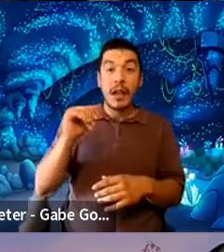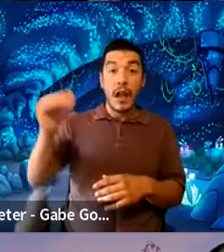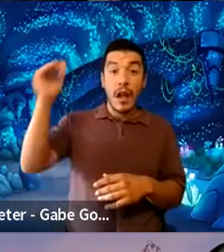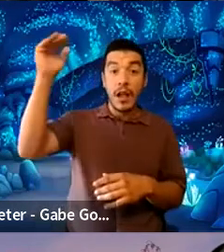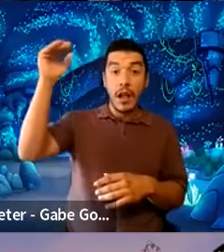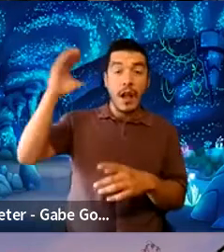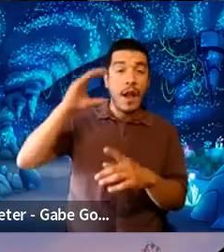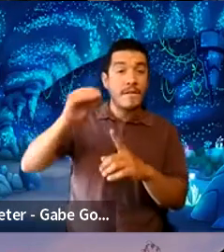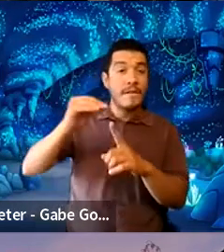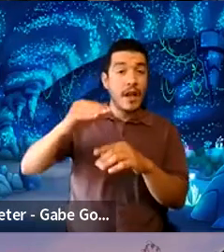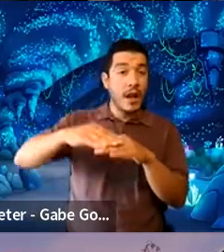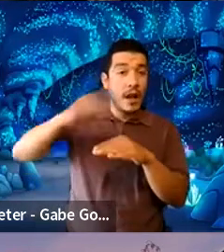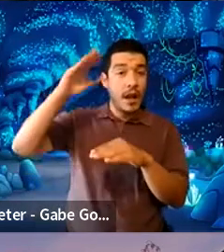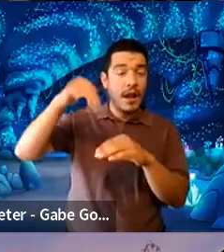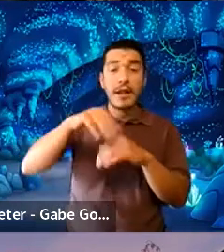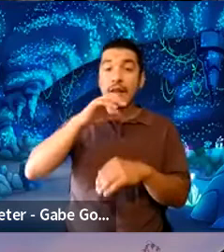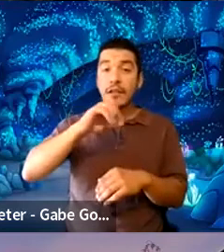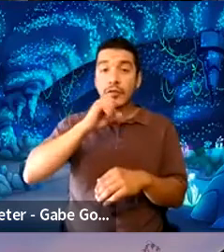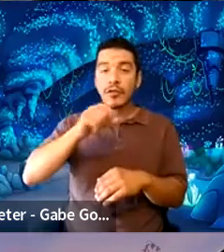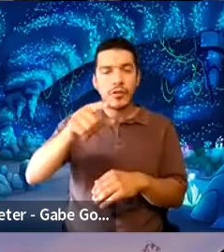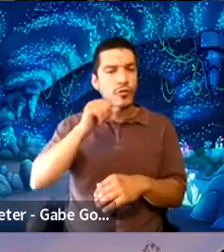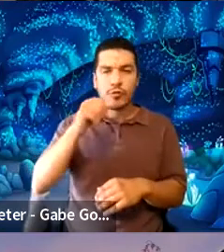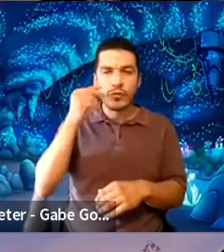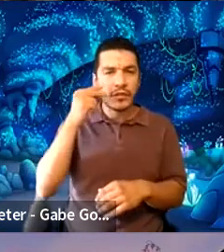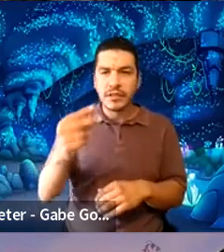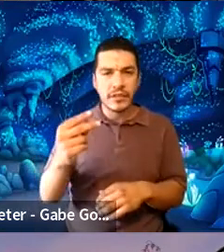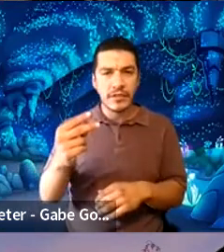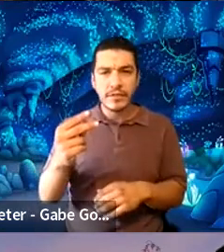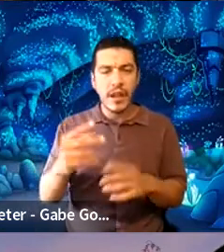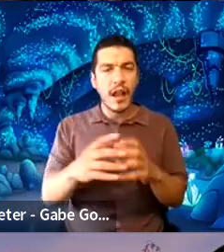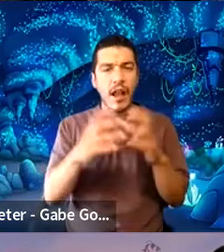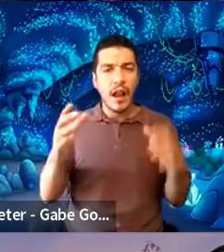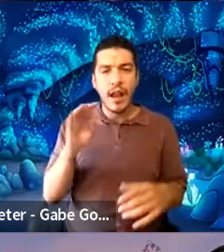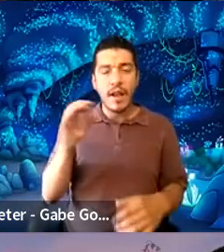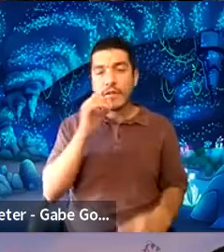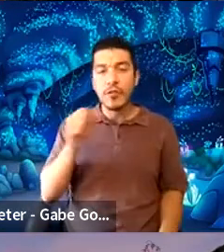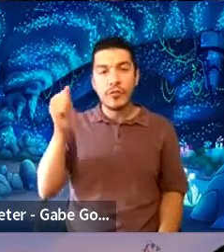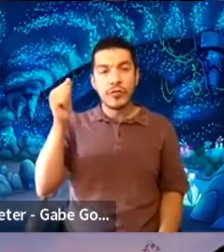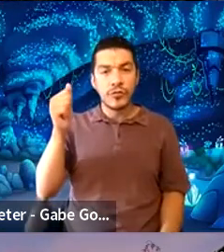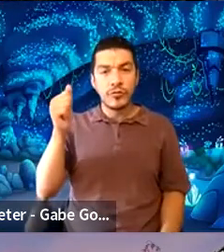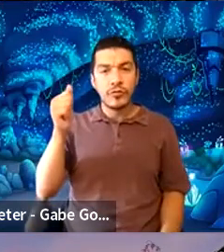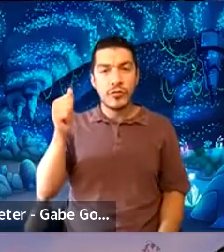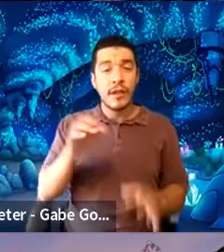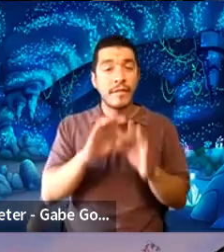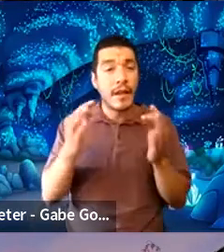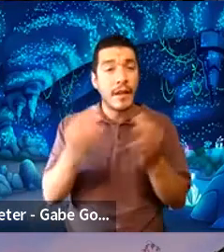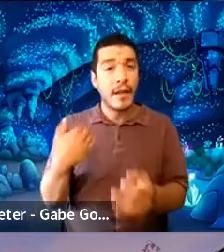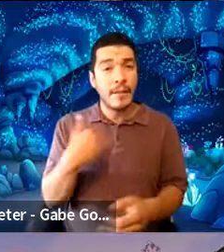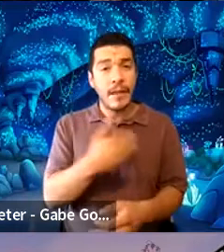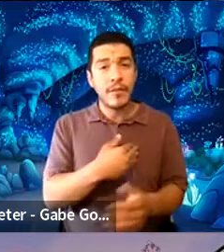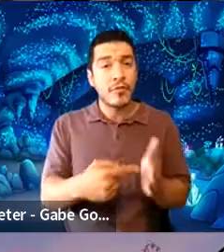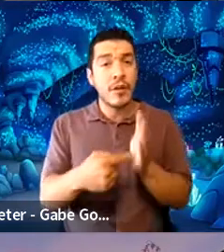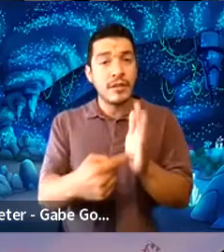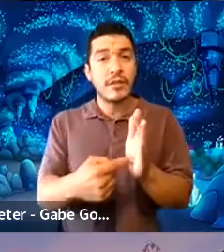plus and aging. And you don't see a lot of older family members